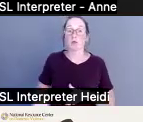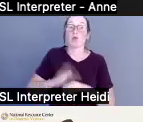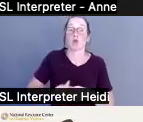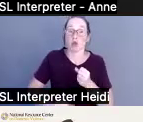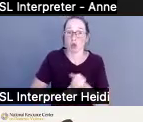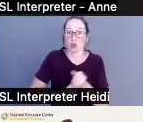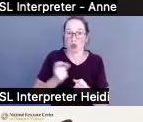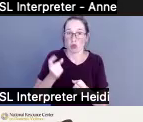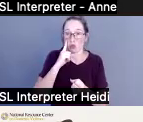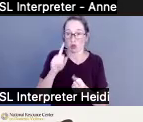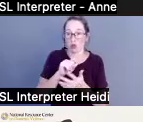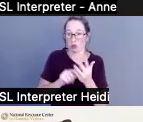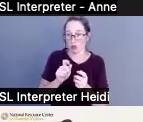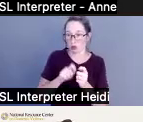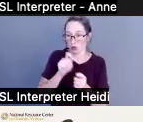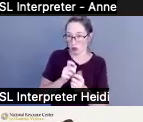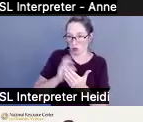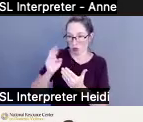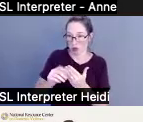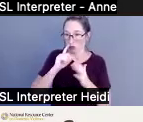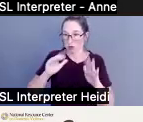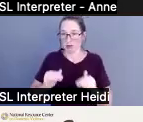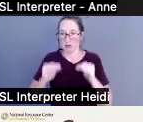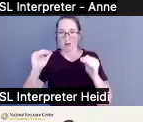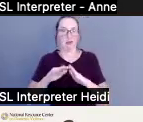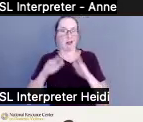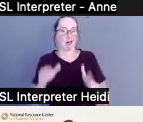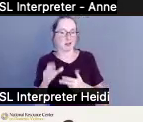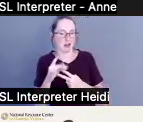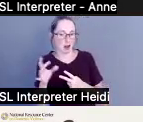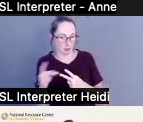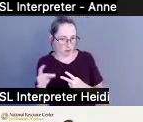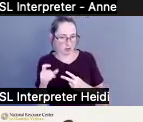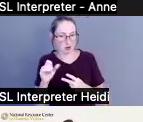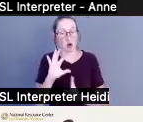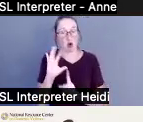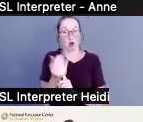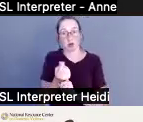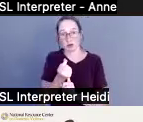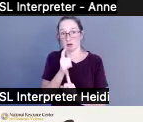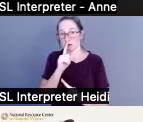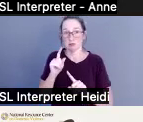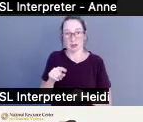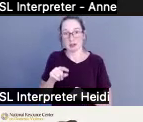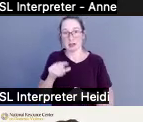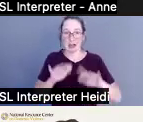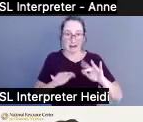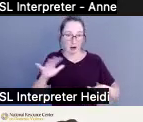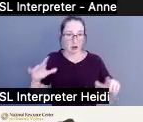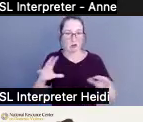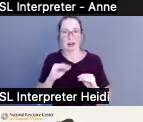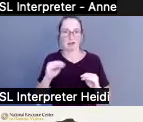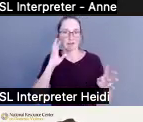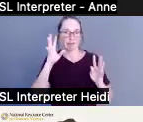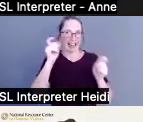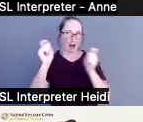for culturally specific programs enhances housing options that are culturally responsive, diverse, and innovative.